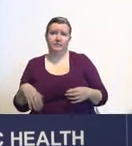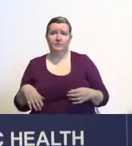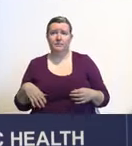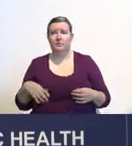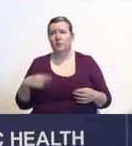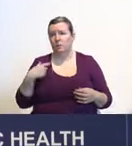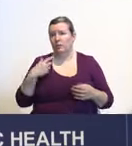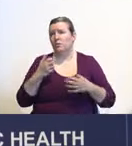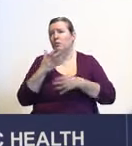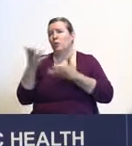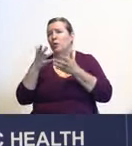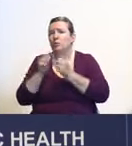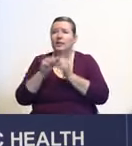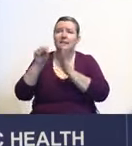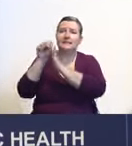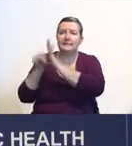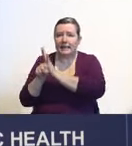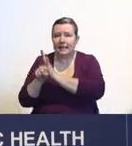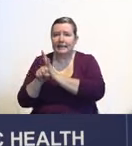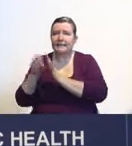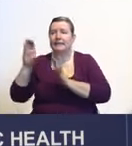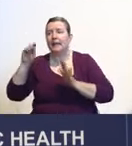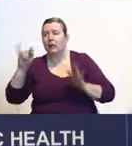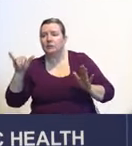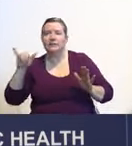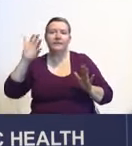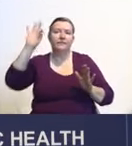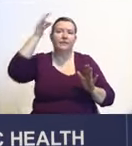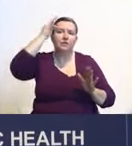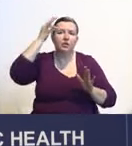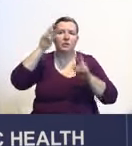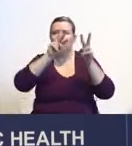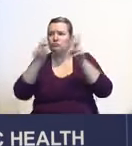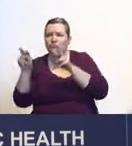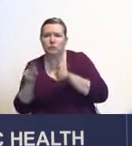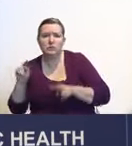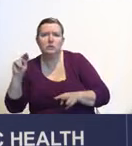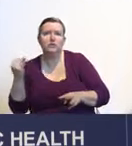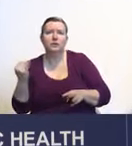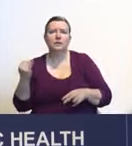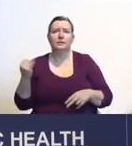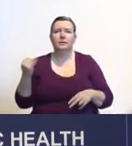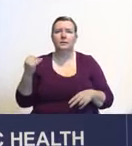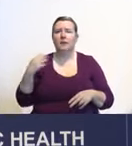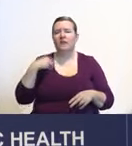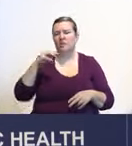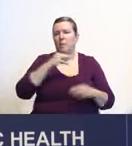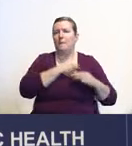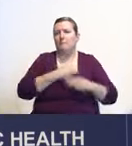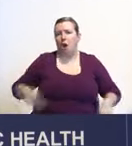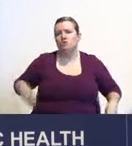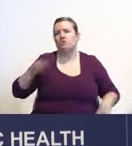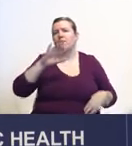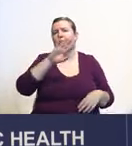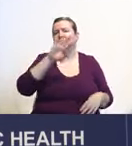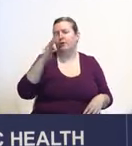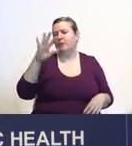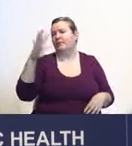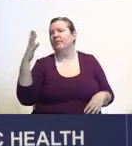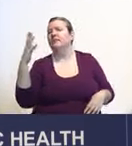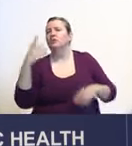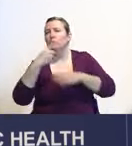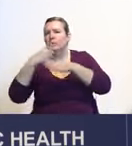federal partners to monitor those 2 rally points in New Jersey on the March 5th, 6th weekend. We have